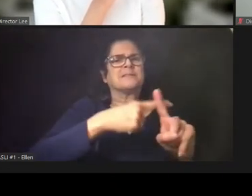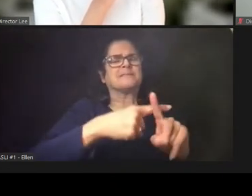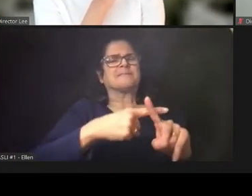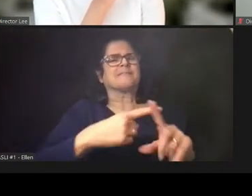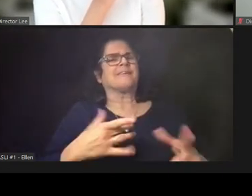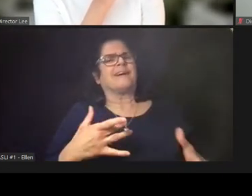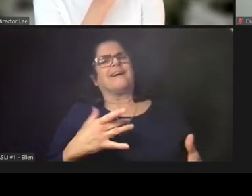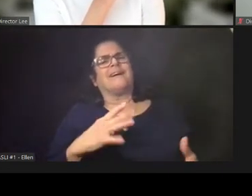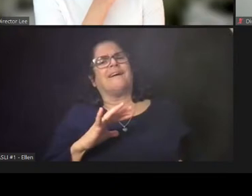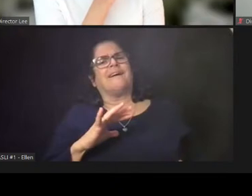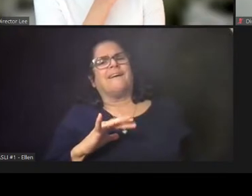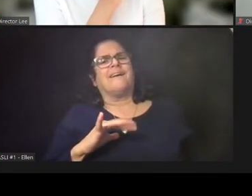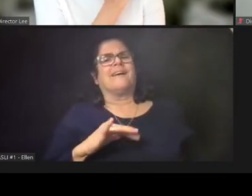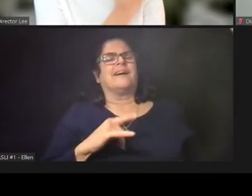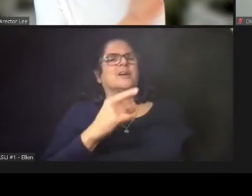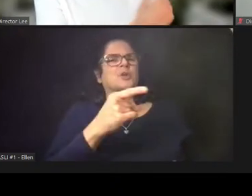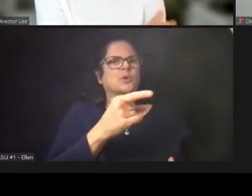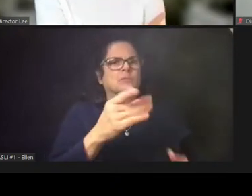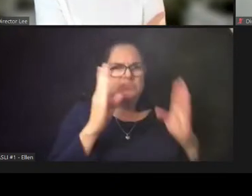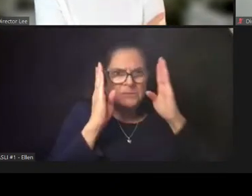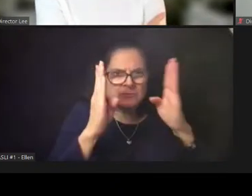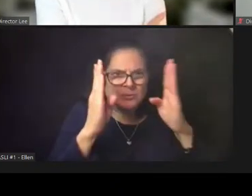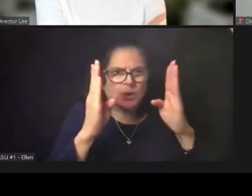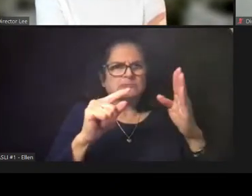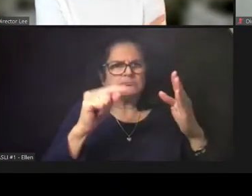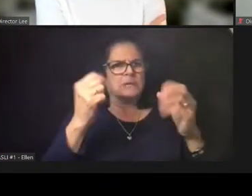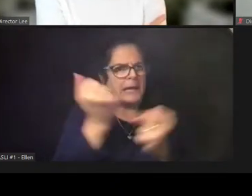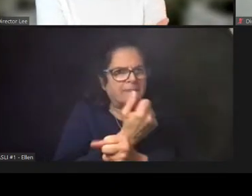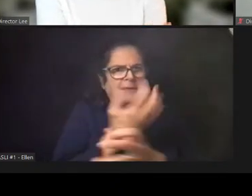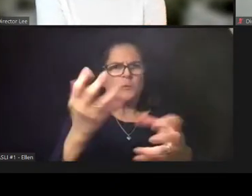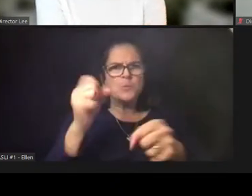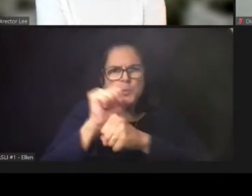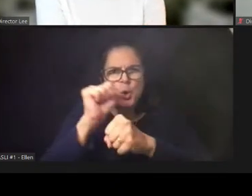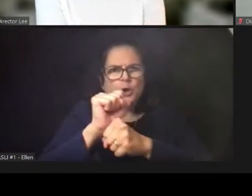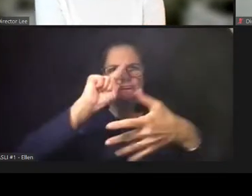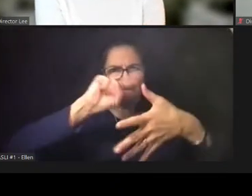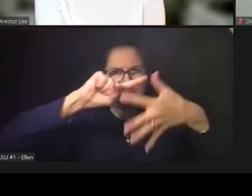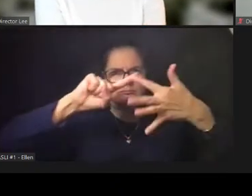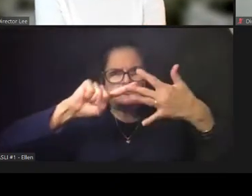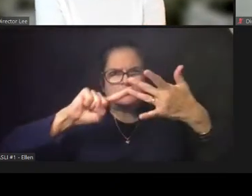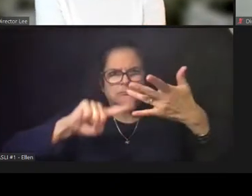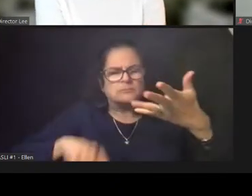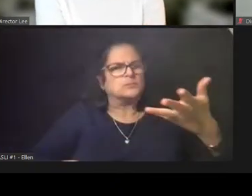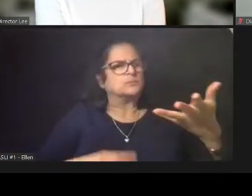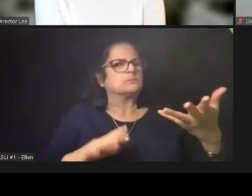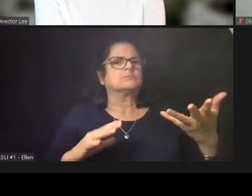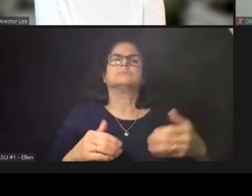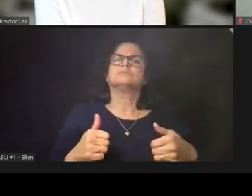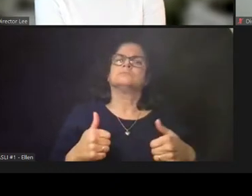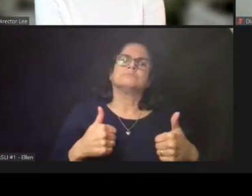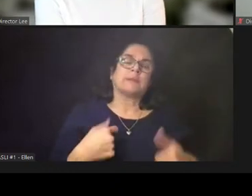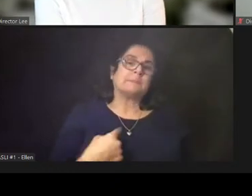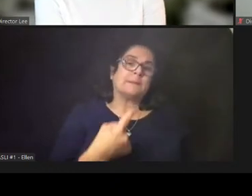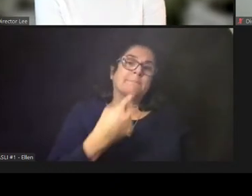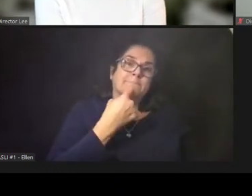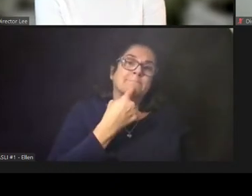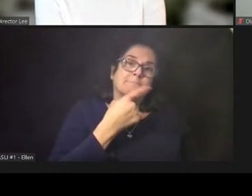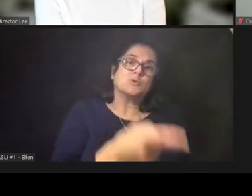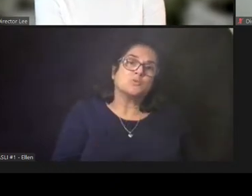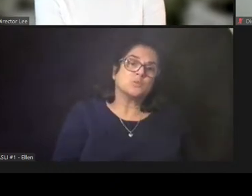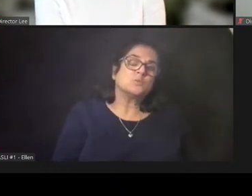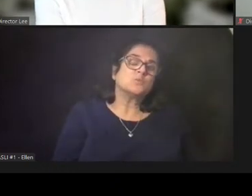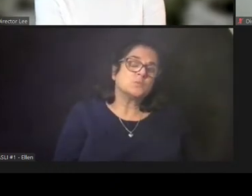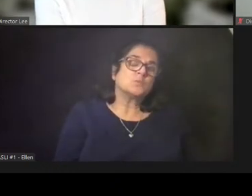know, your attention to detail is superb. And I'm going to miss you. Like I said, it's